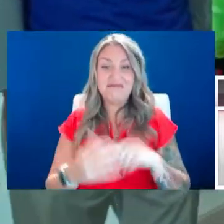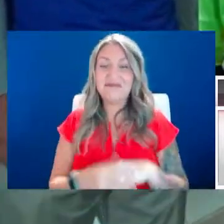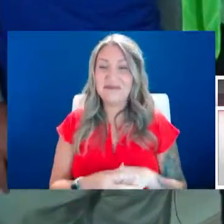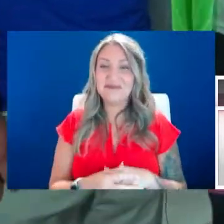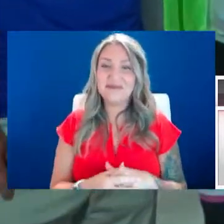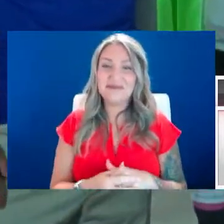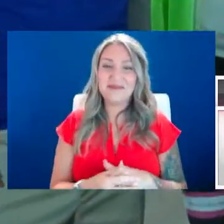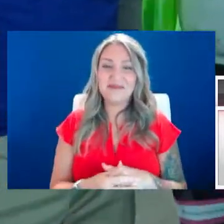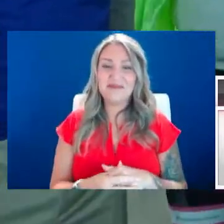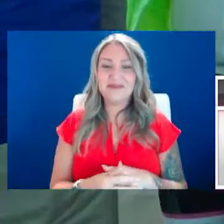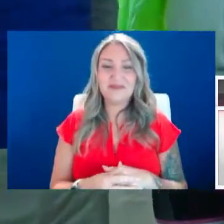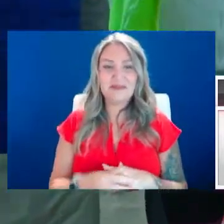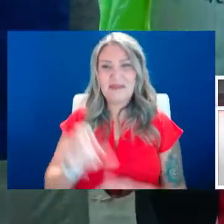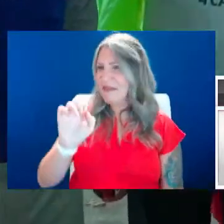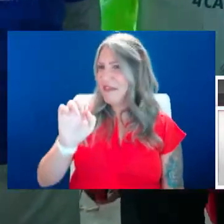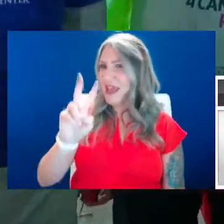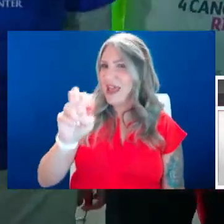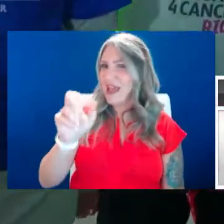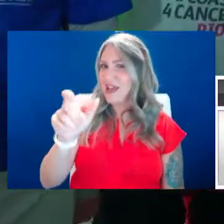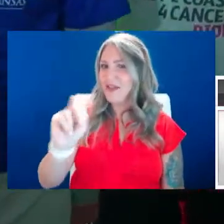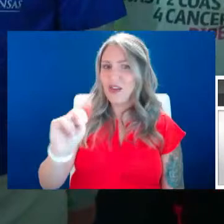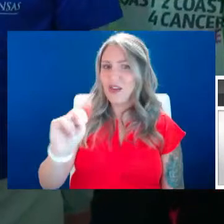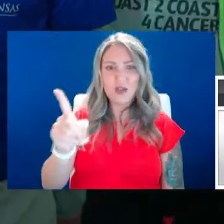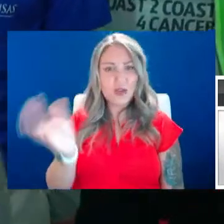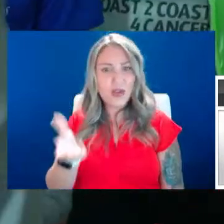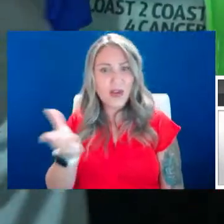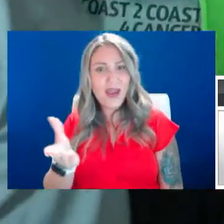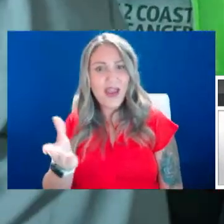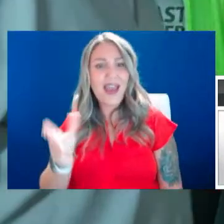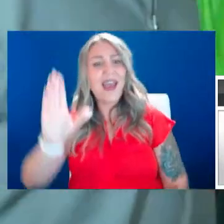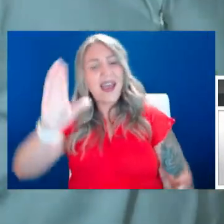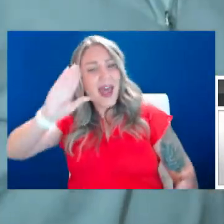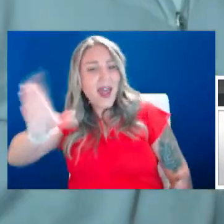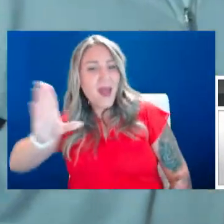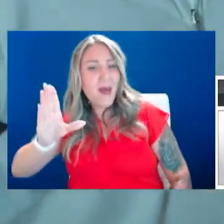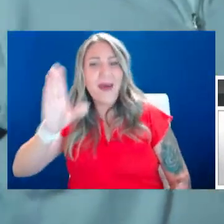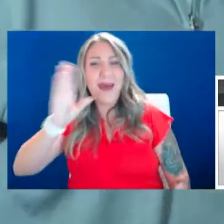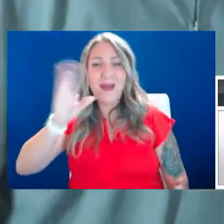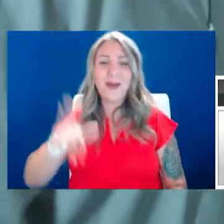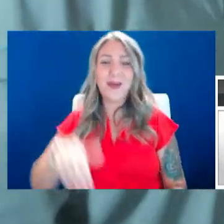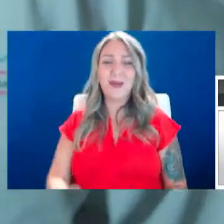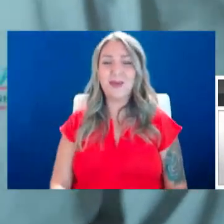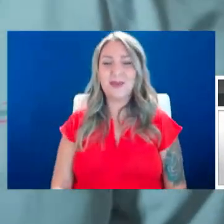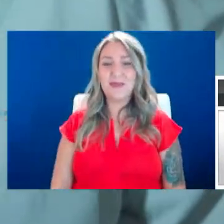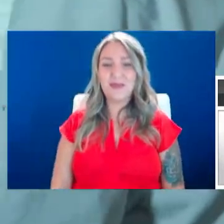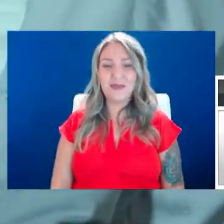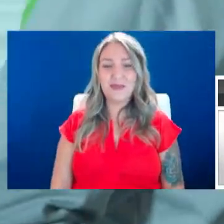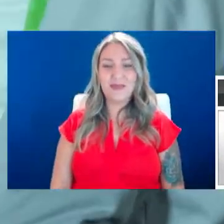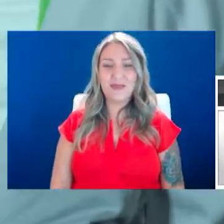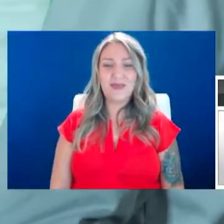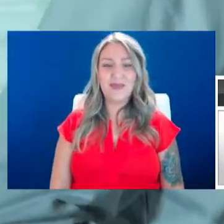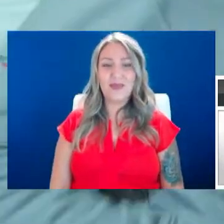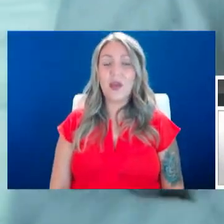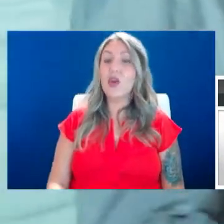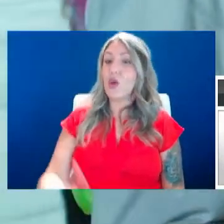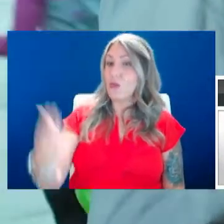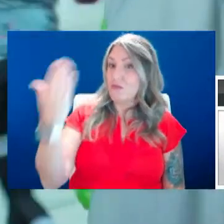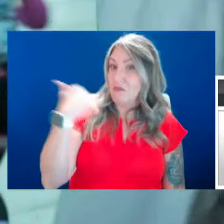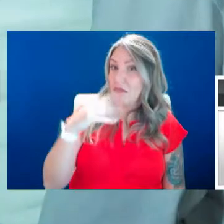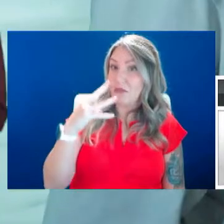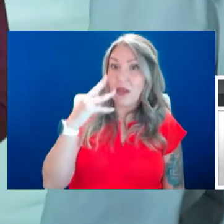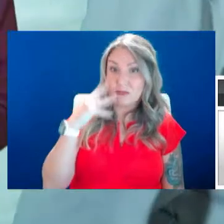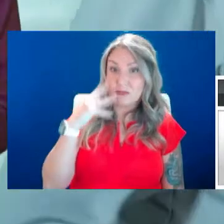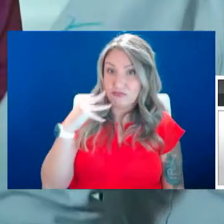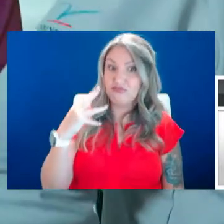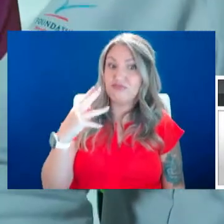Evan, are you around? Yes. Evan, there you are. Hi. Come on in. Now, you are a past participant of this race. Yes.